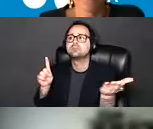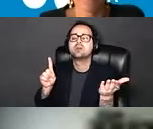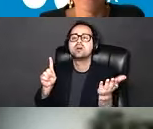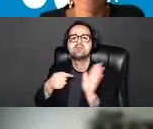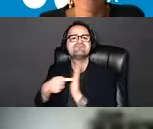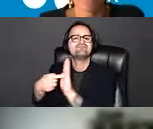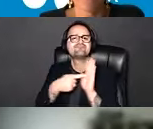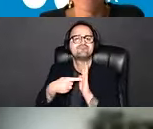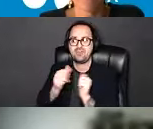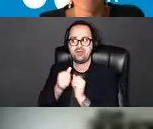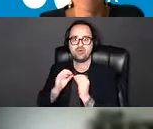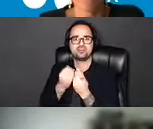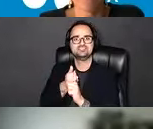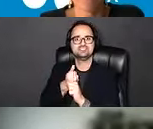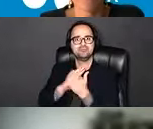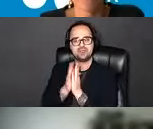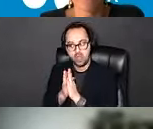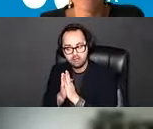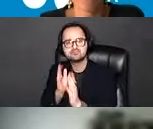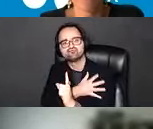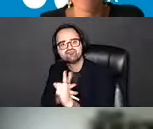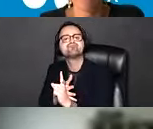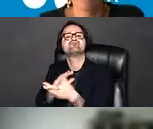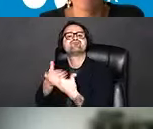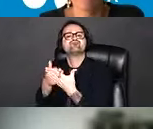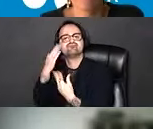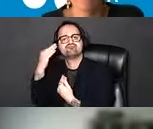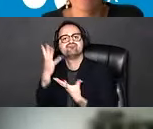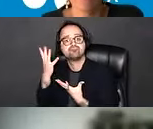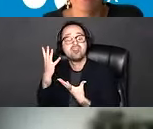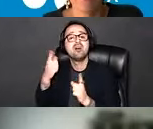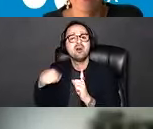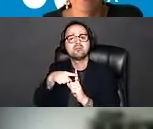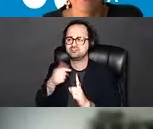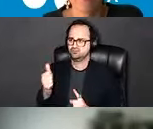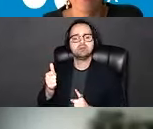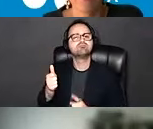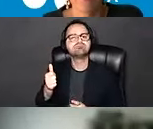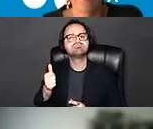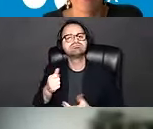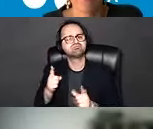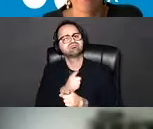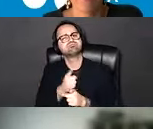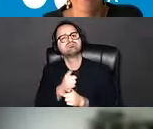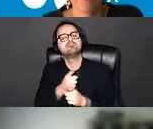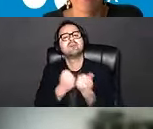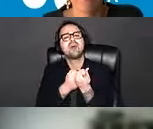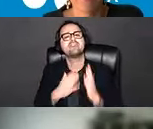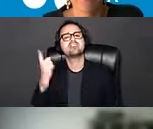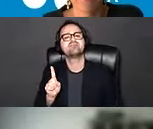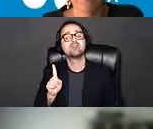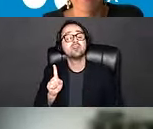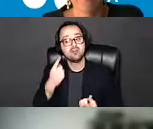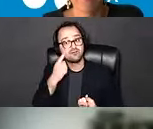modeling how an organization becomes trauma informed, but also being a credible advocate for being trauma informed. So for those of you who